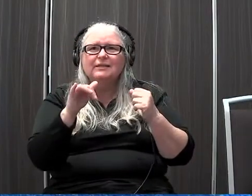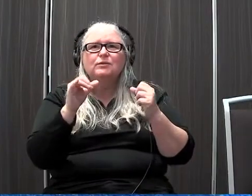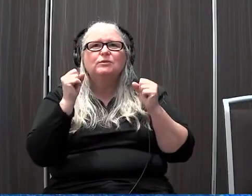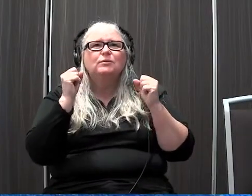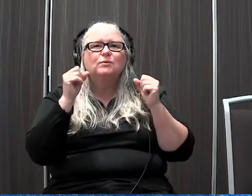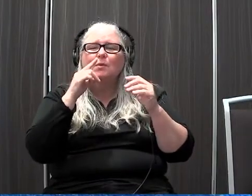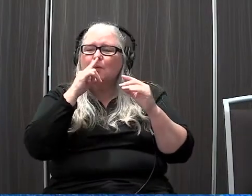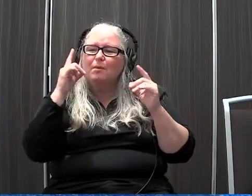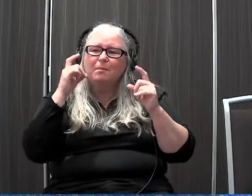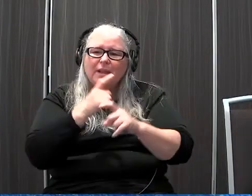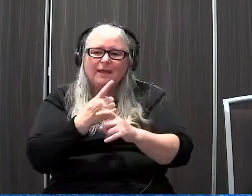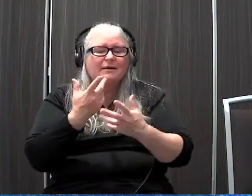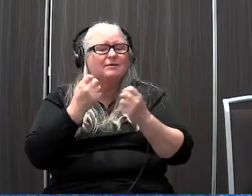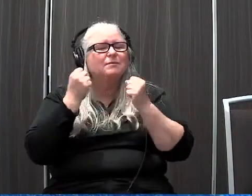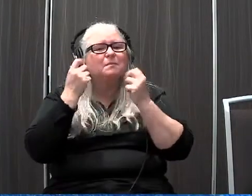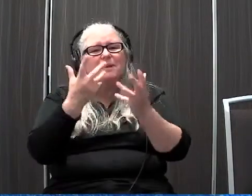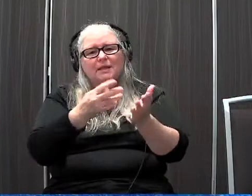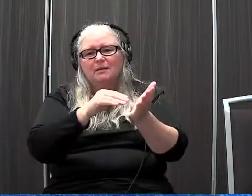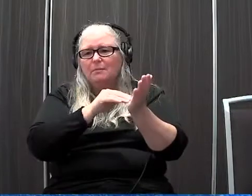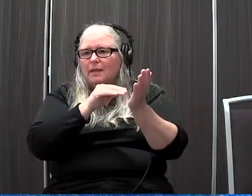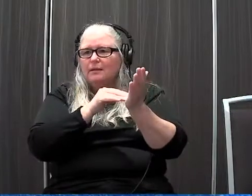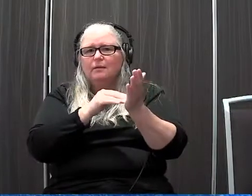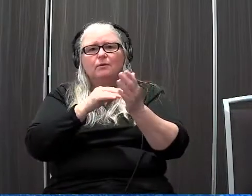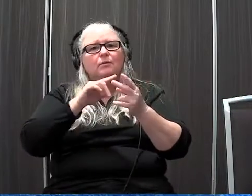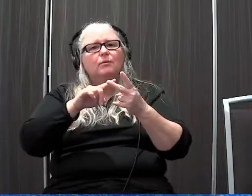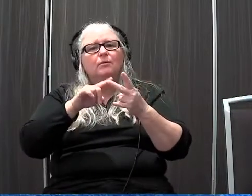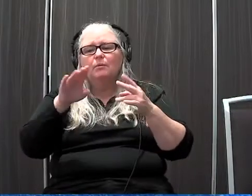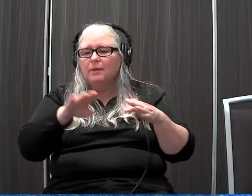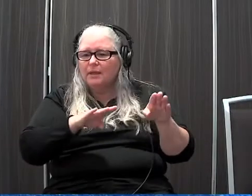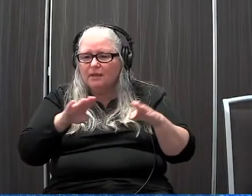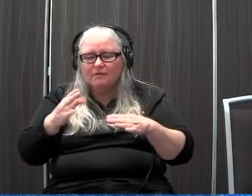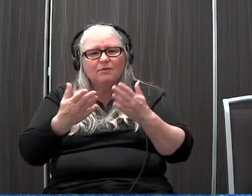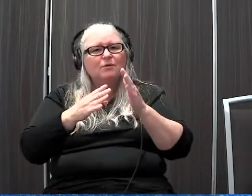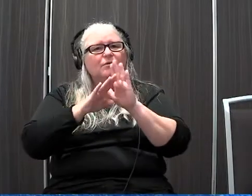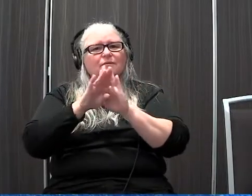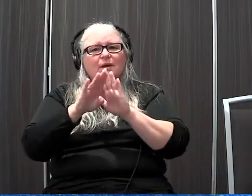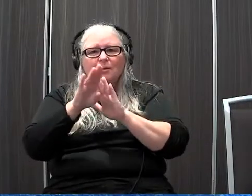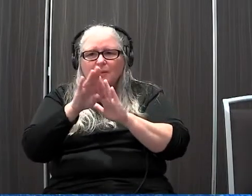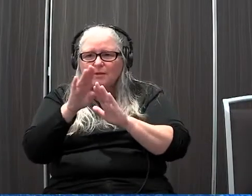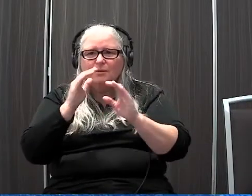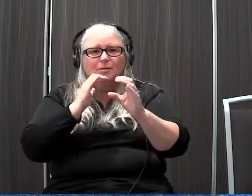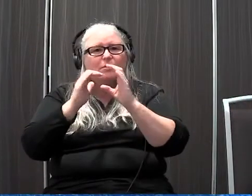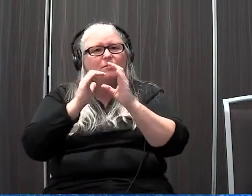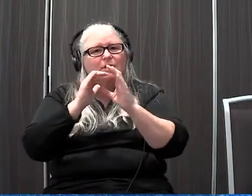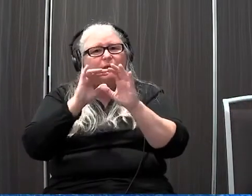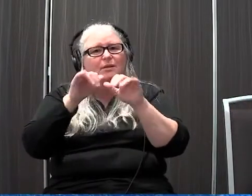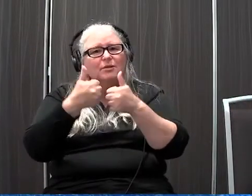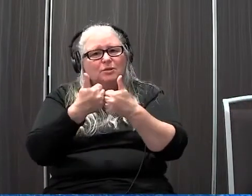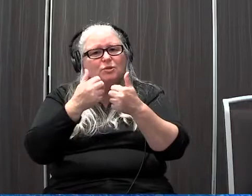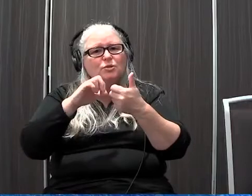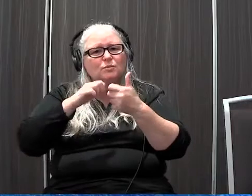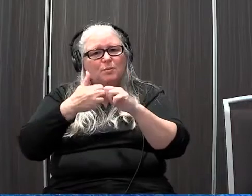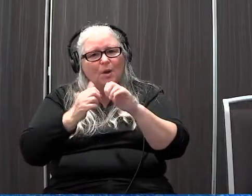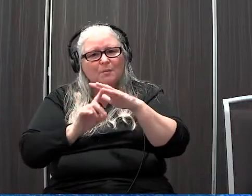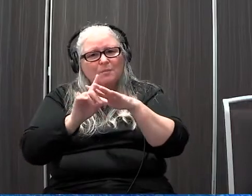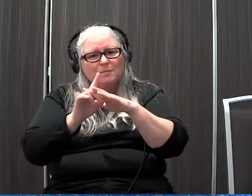many medical, behavioral, developmental, and communicative and sensory challenges with students with charge. So even if the